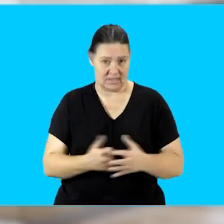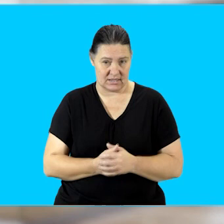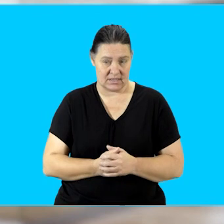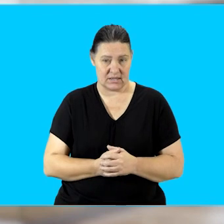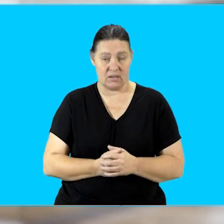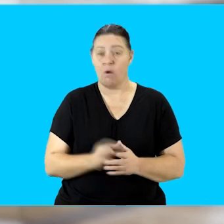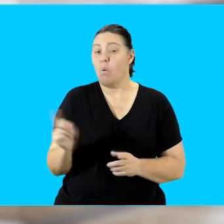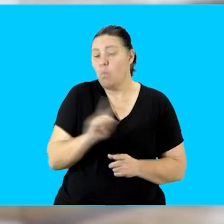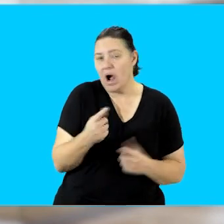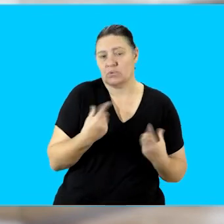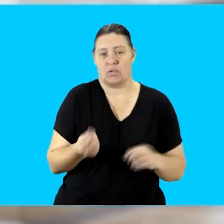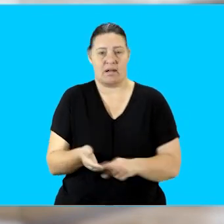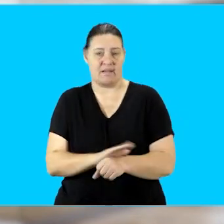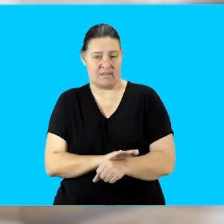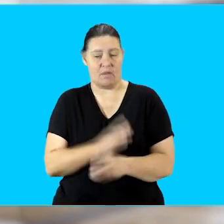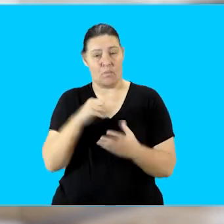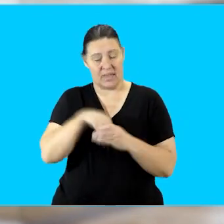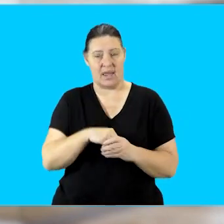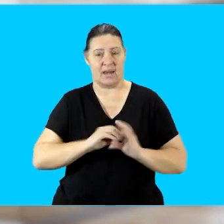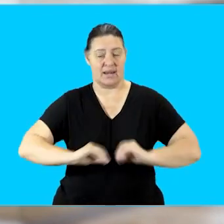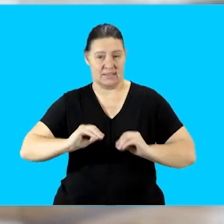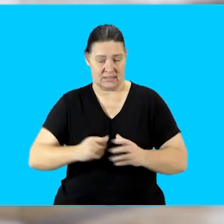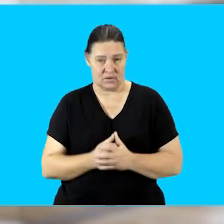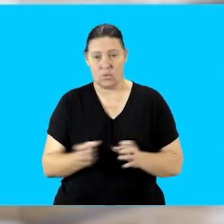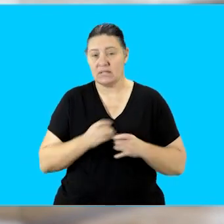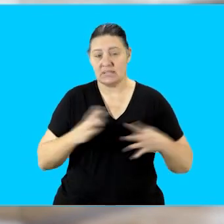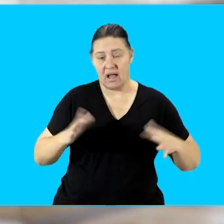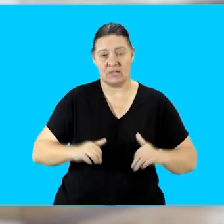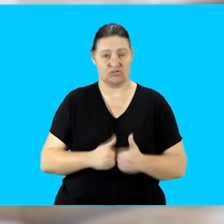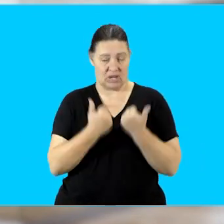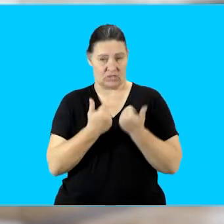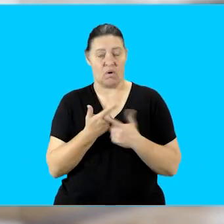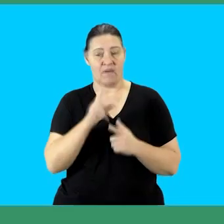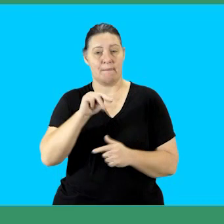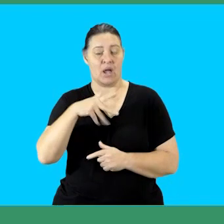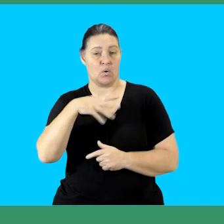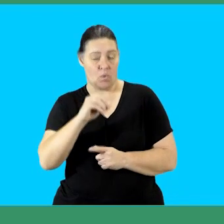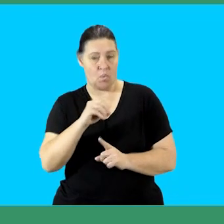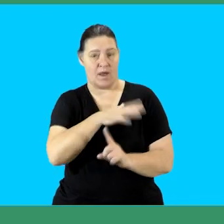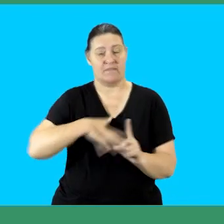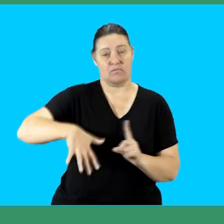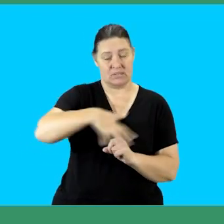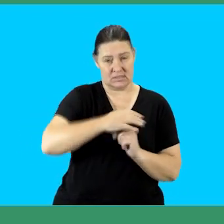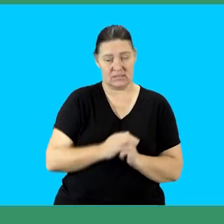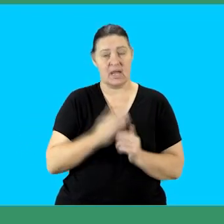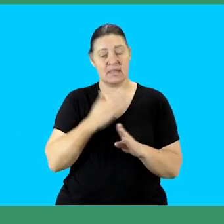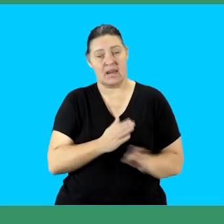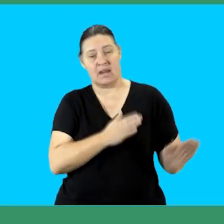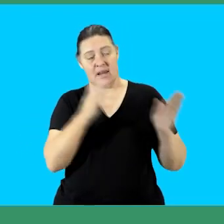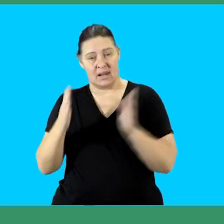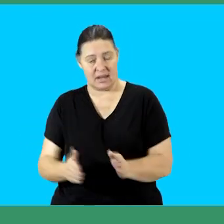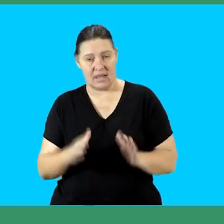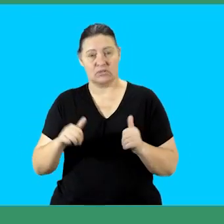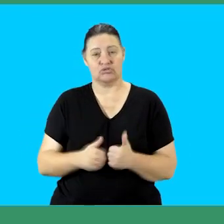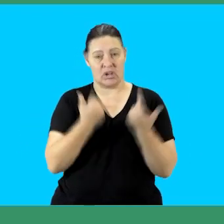for today, what we are going to cover in this lesson. We'll start with the challenges of the micro environment, then we